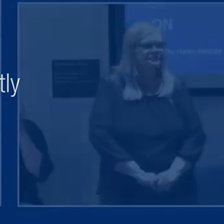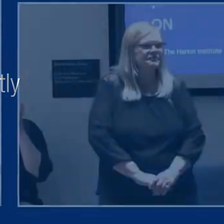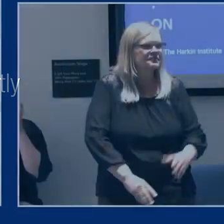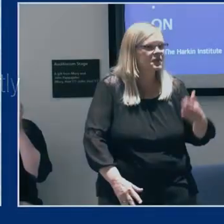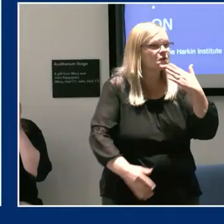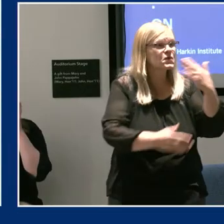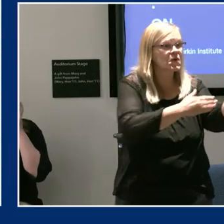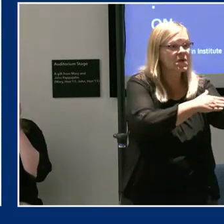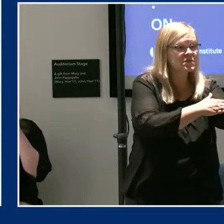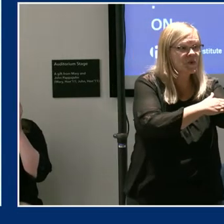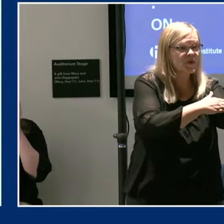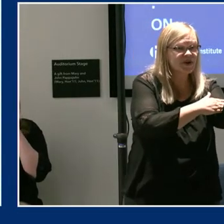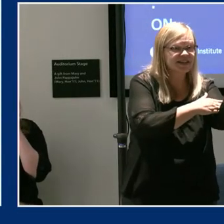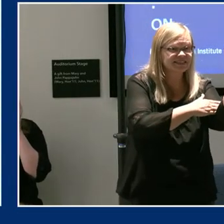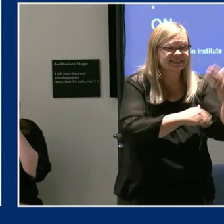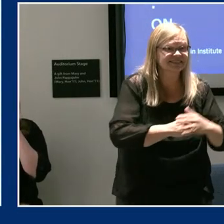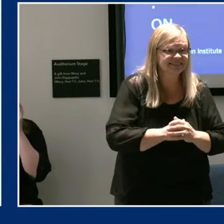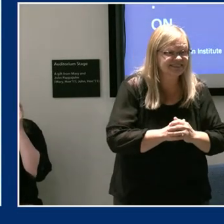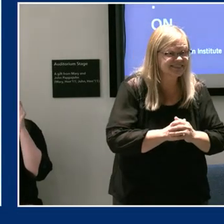Good morning.